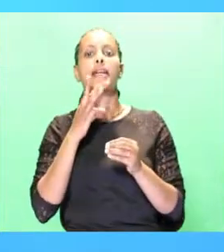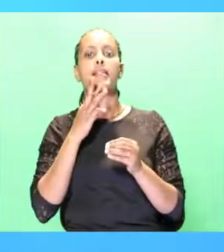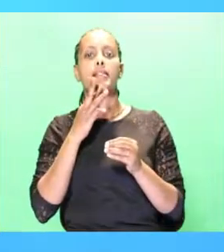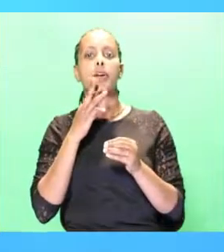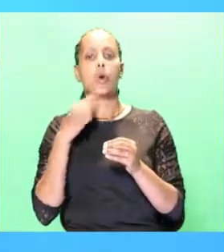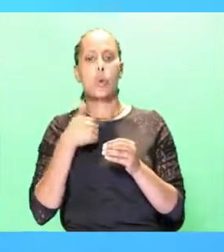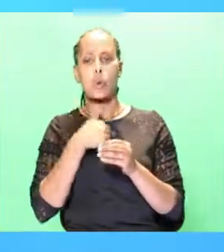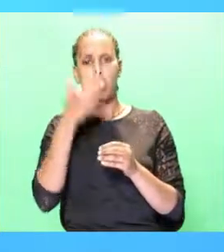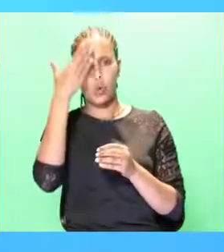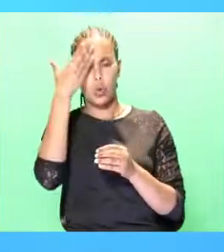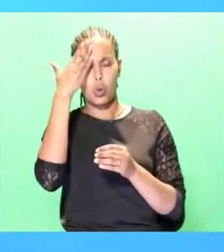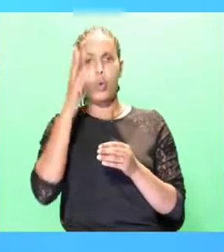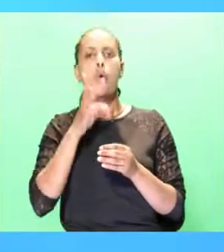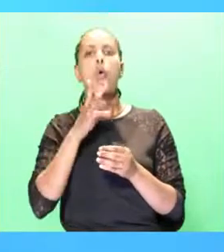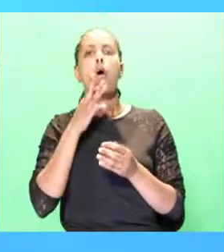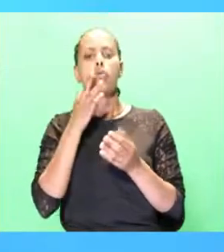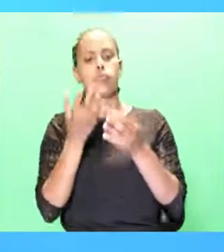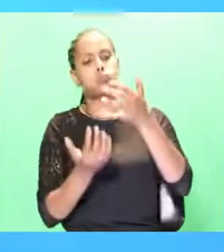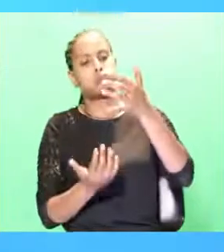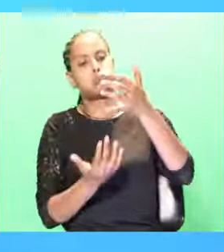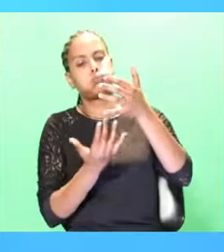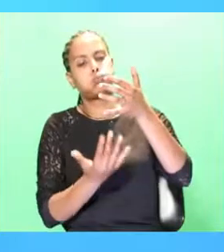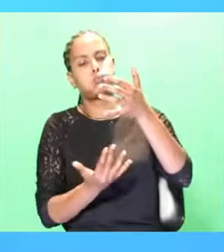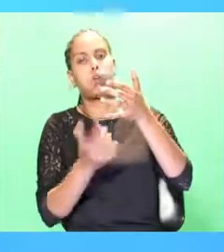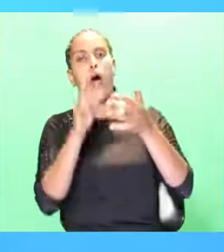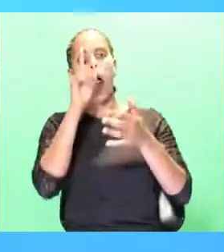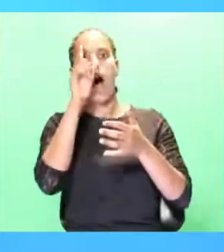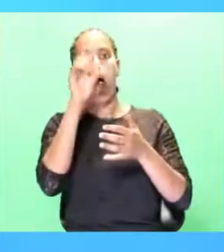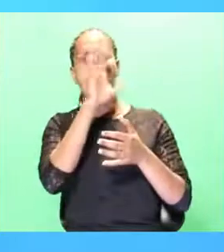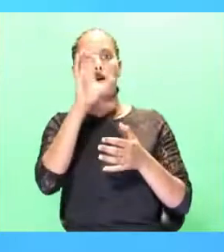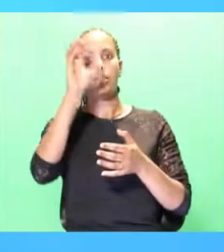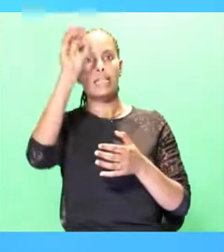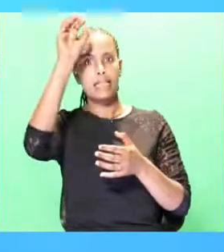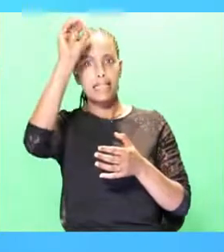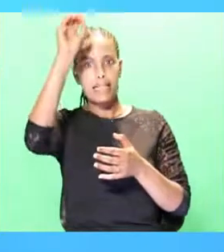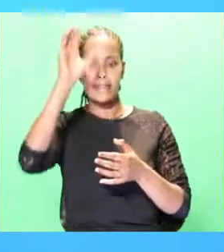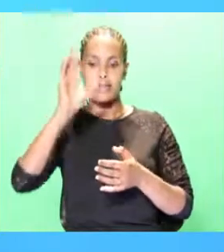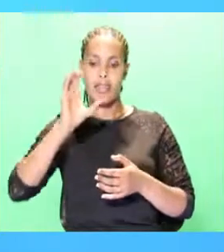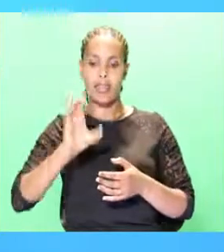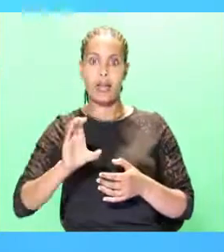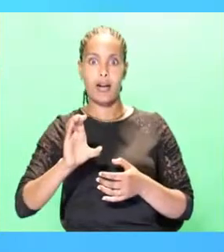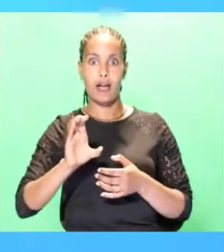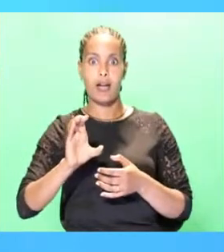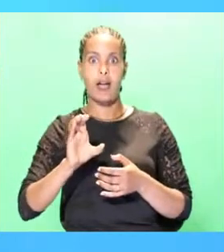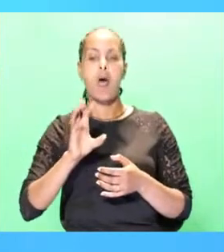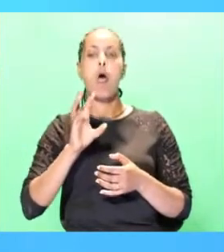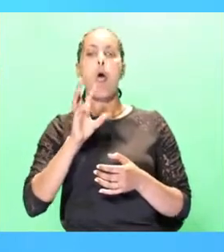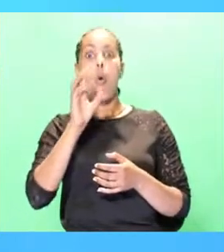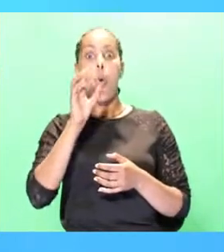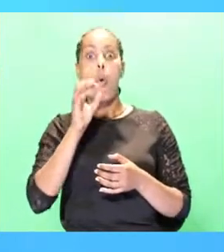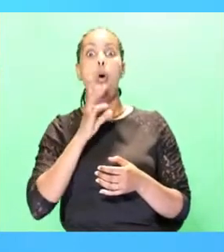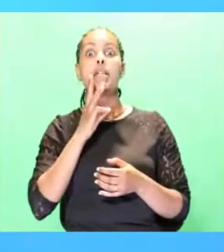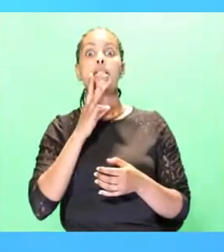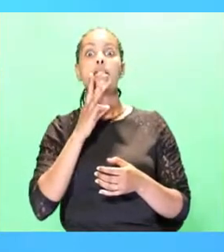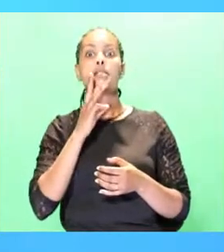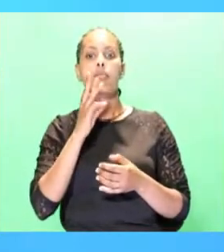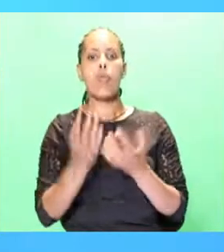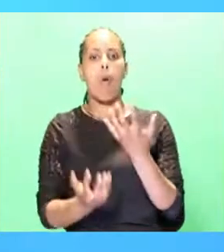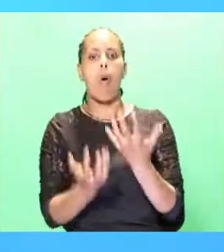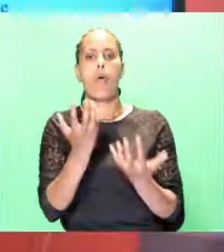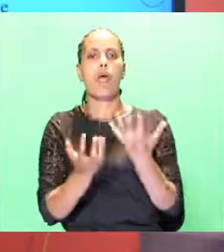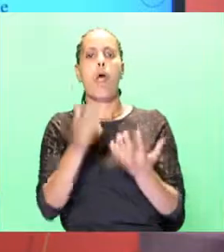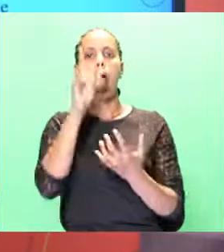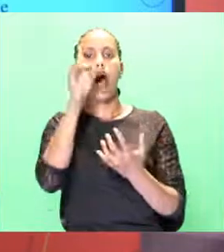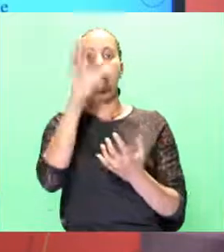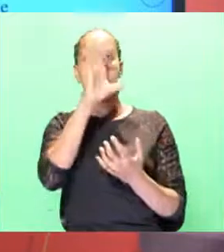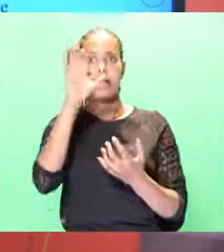We know that water boils at 100 degrees centigrade. Water boils at 100 degrees